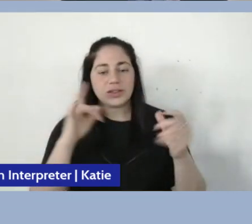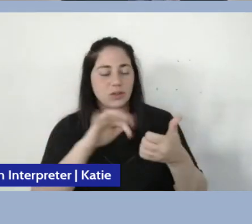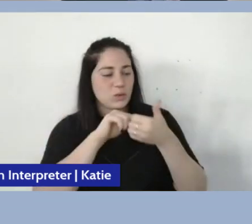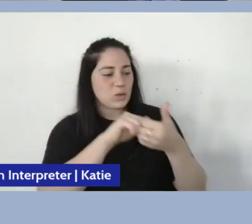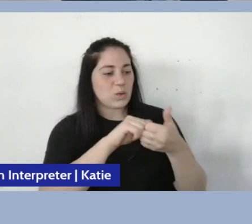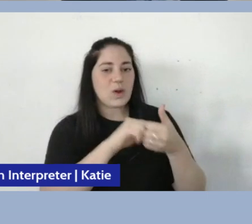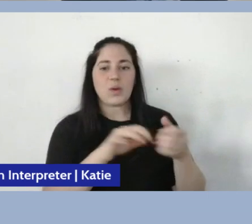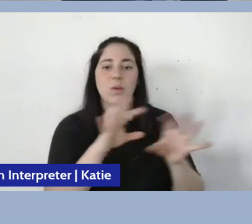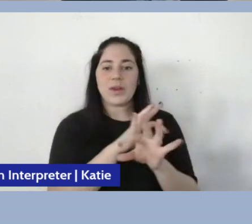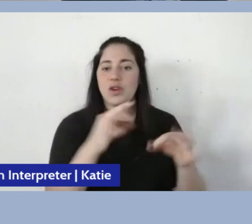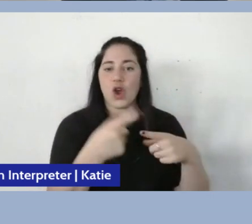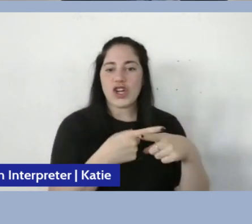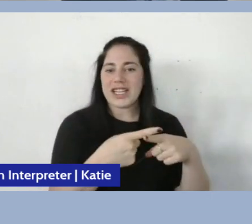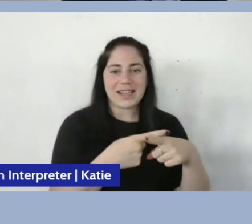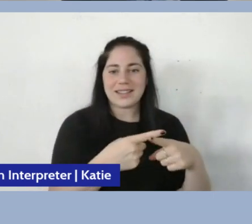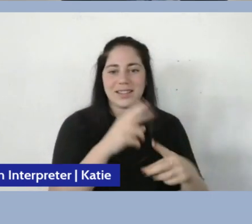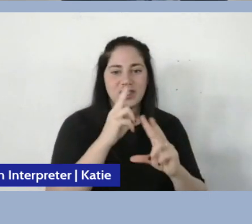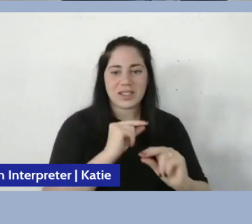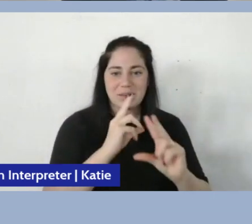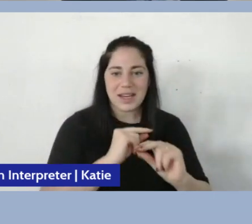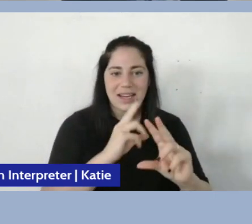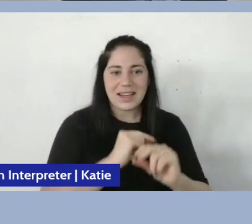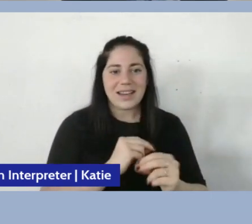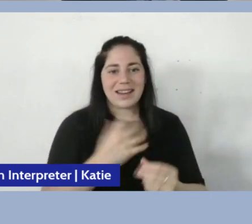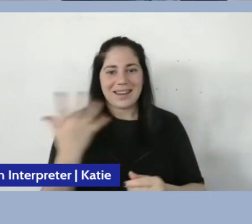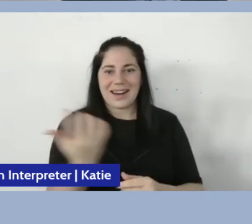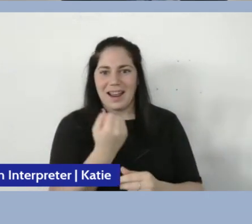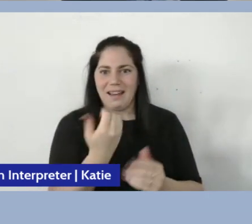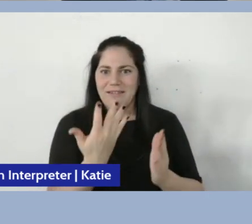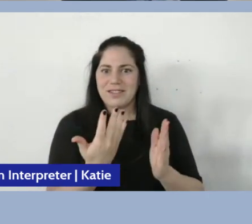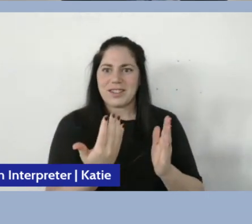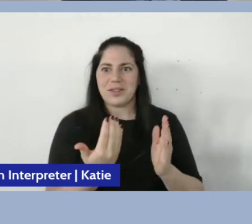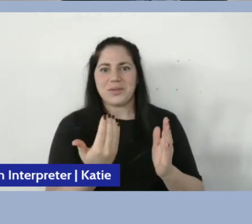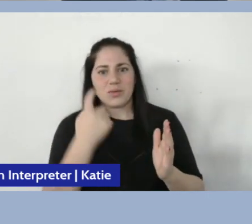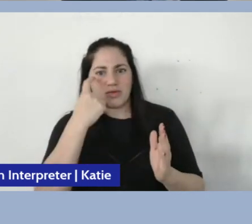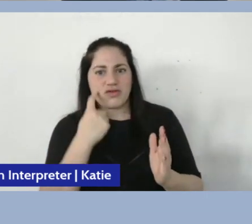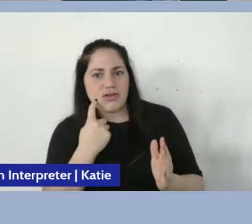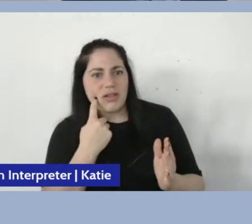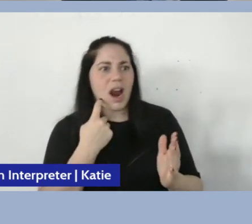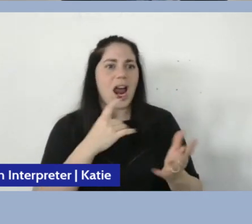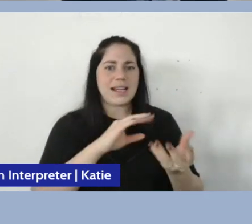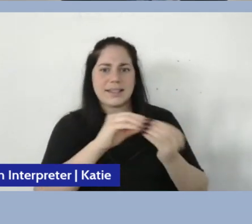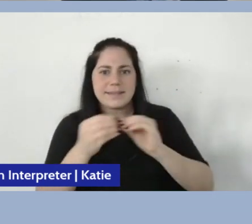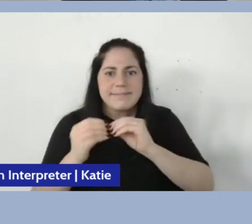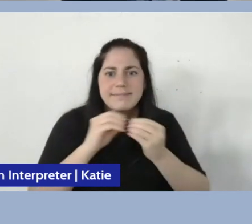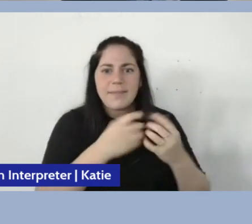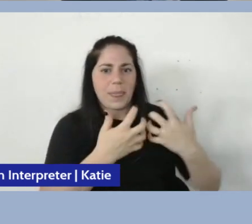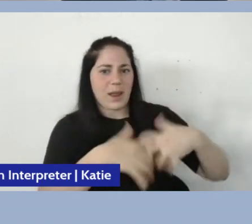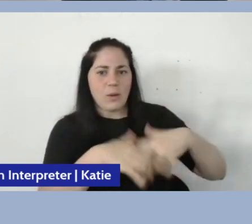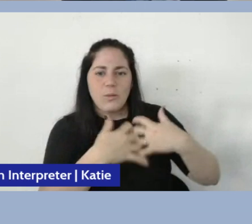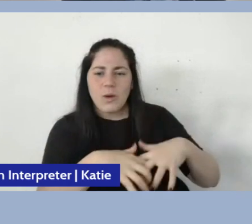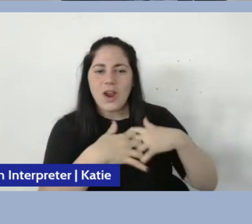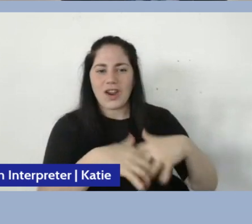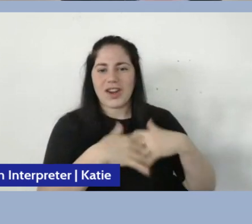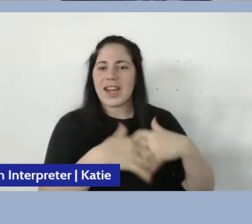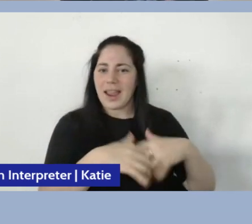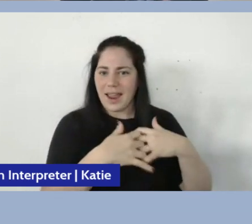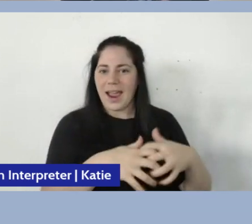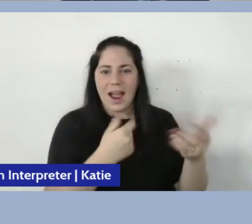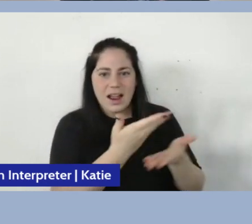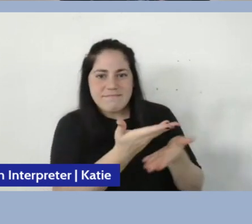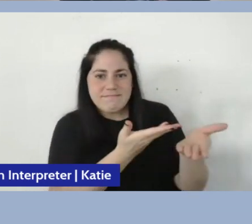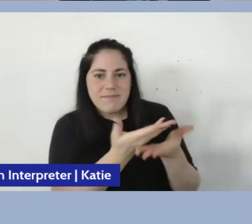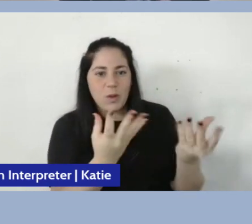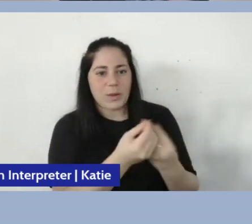patients must navigate medical consultations with added language and cultural challenges. Verbal communication may be influenced by